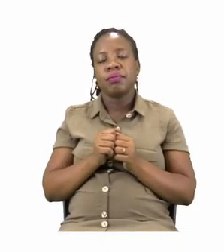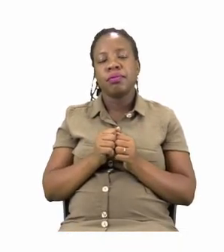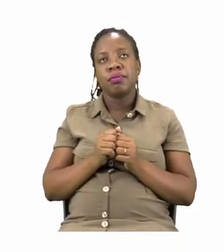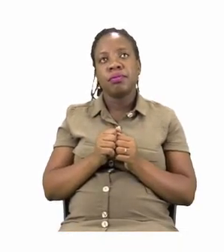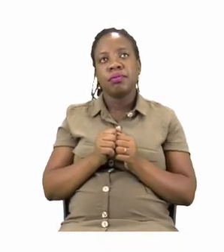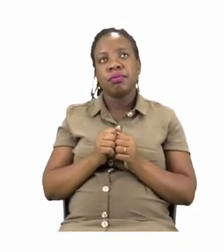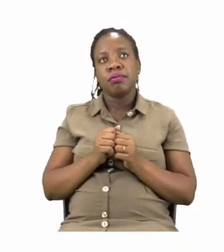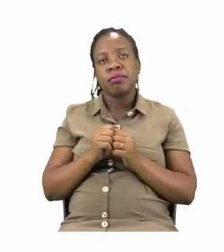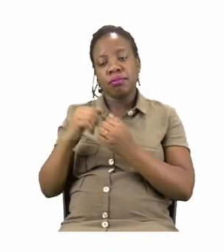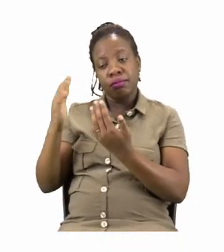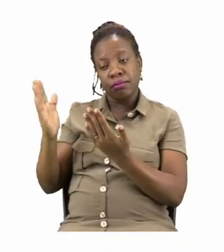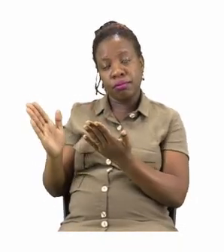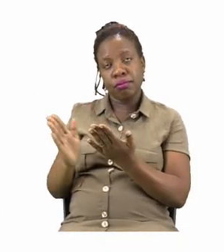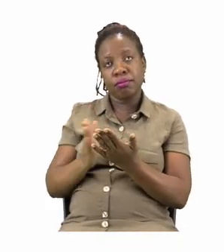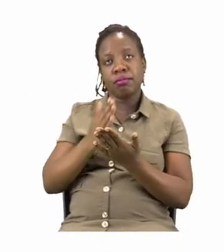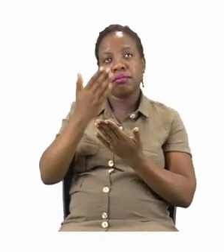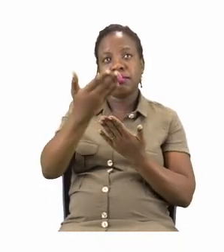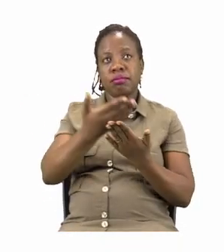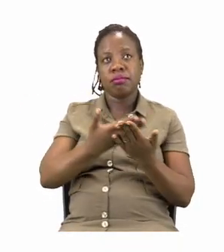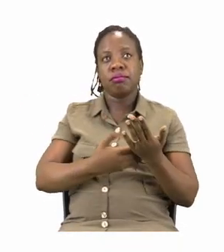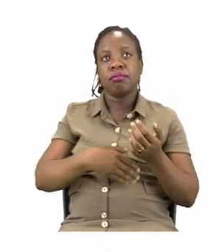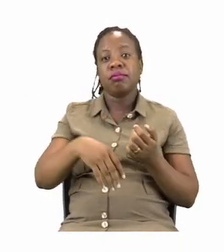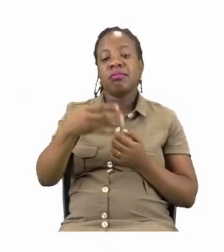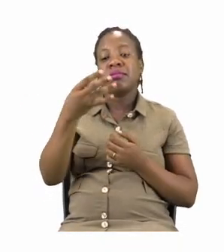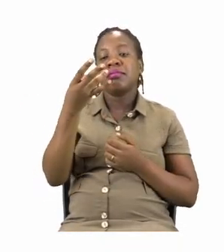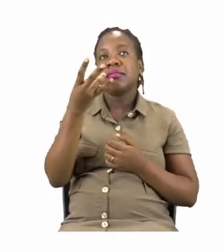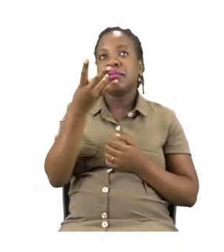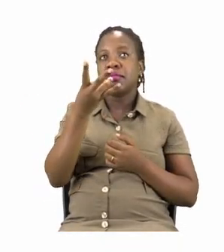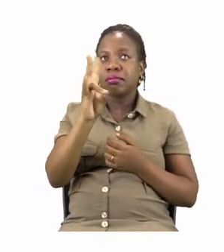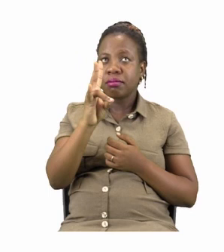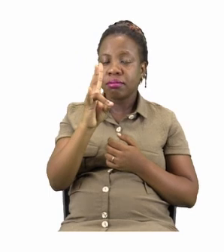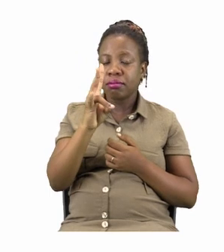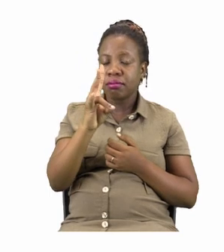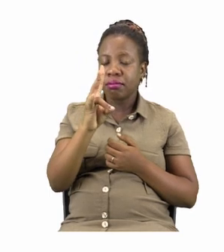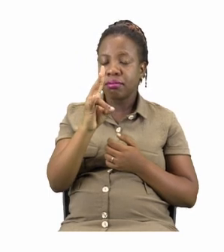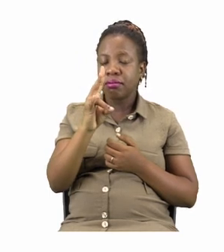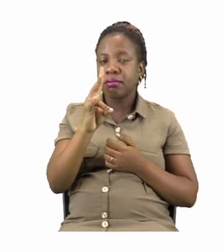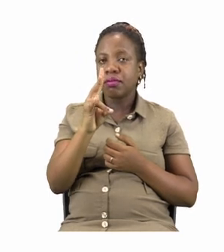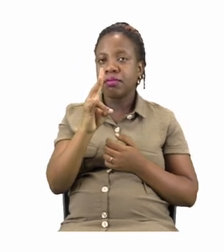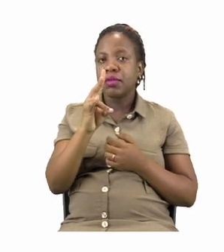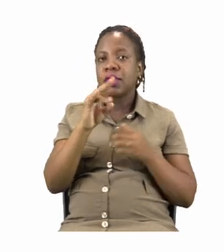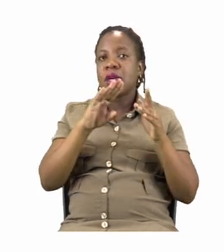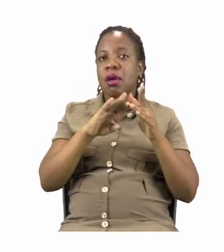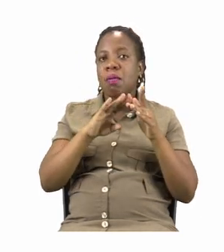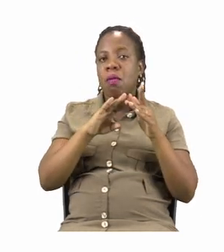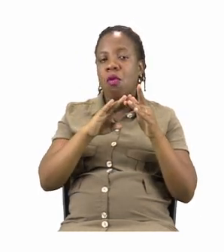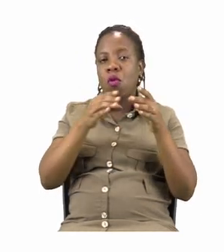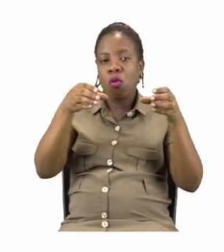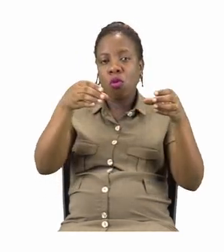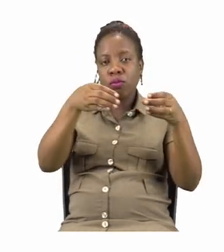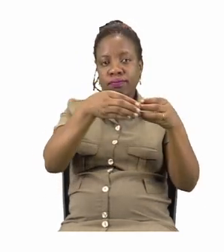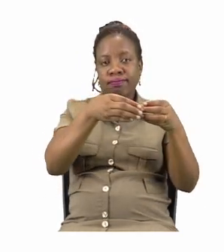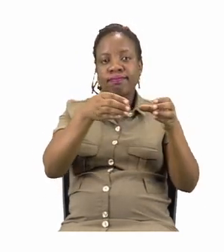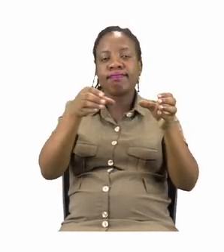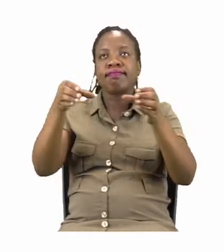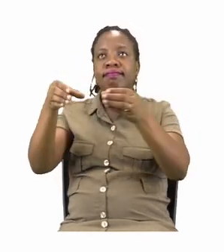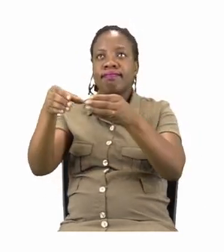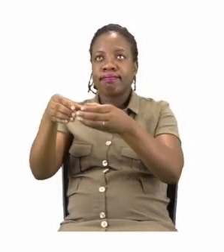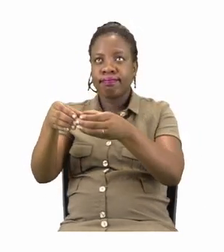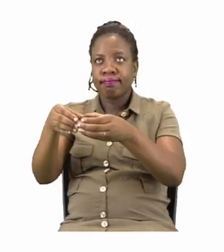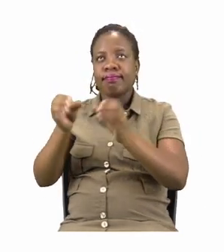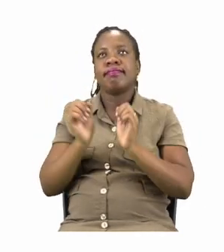some grouping. Now let's quickly look at the instruction. It says you have to